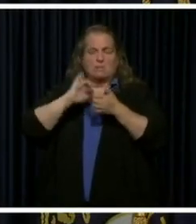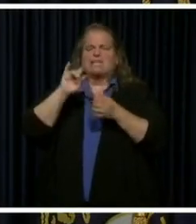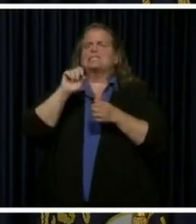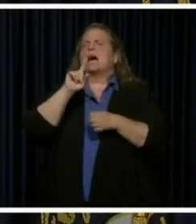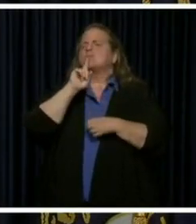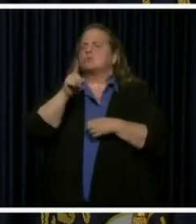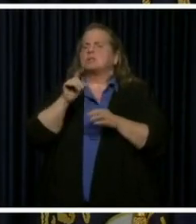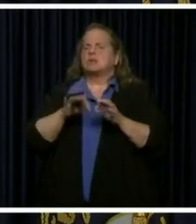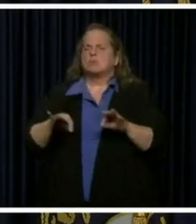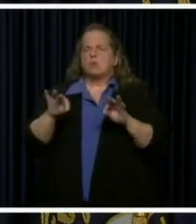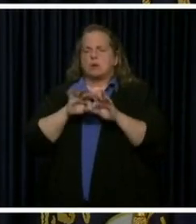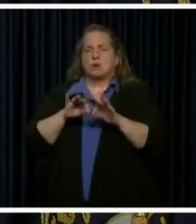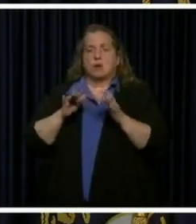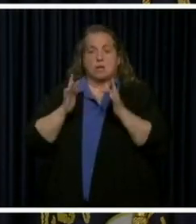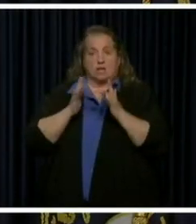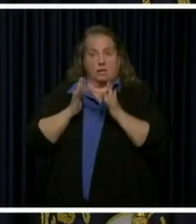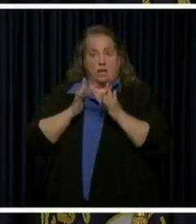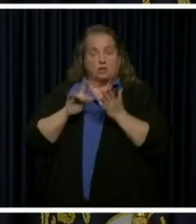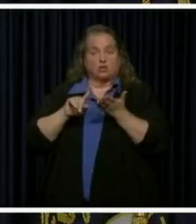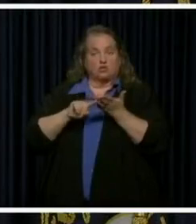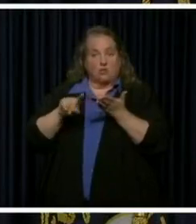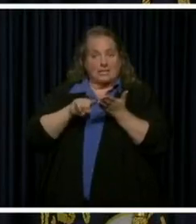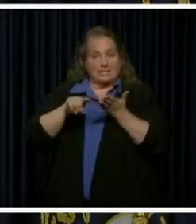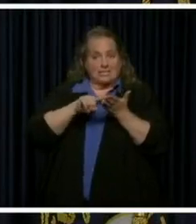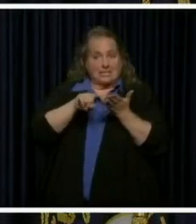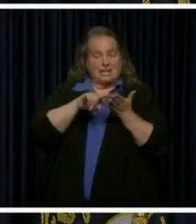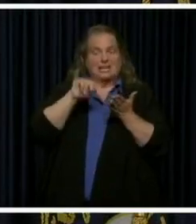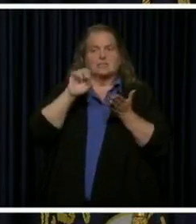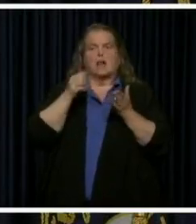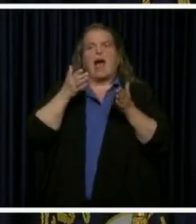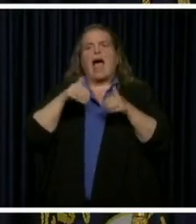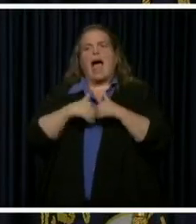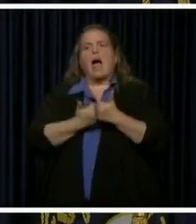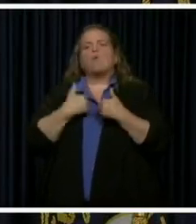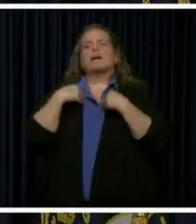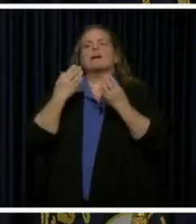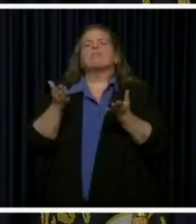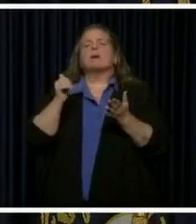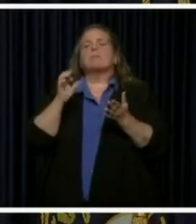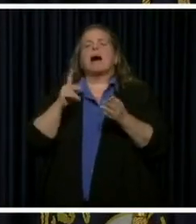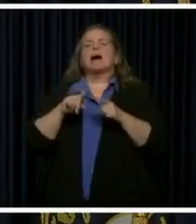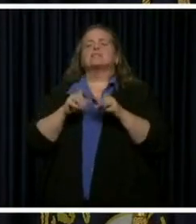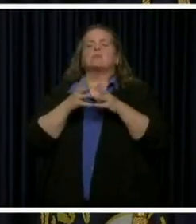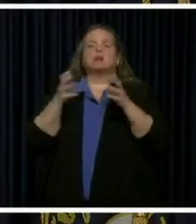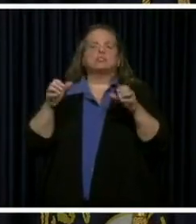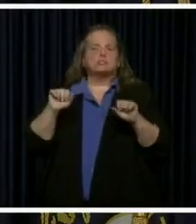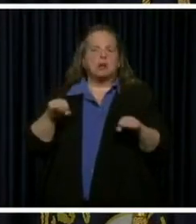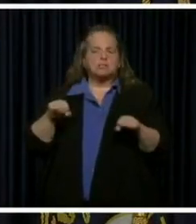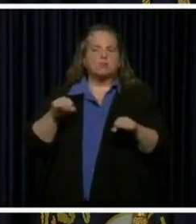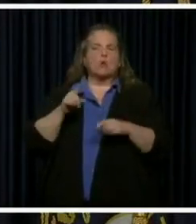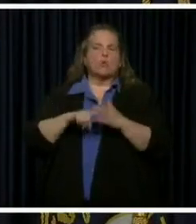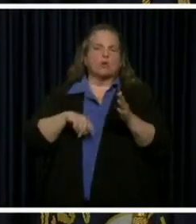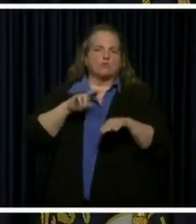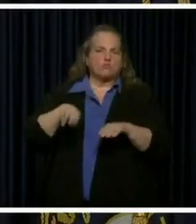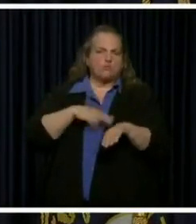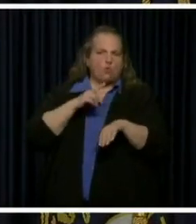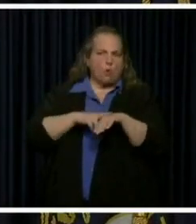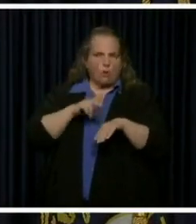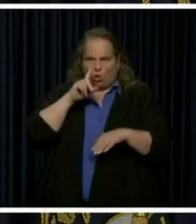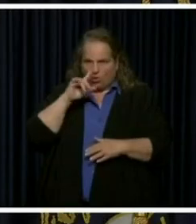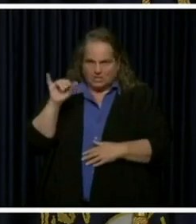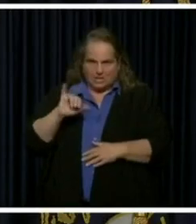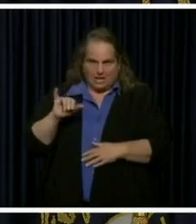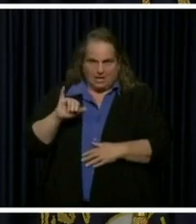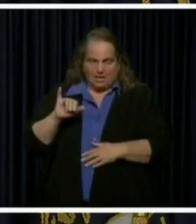important. Contact tracing is the way we get back as much as possible to what normal used to be like.